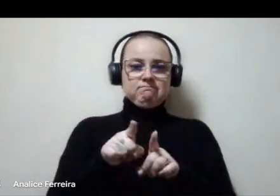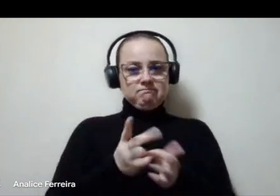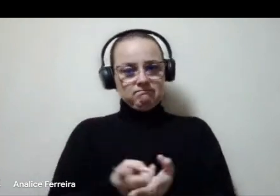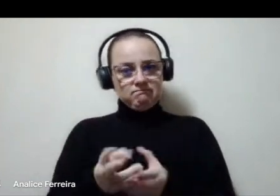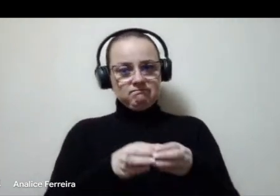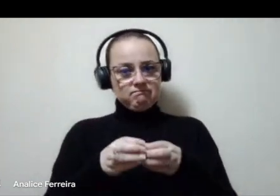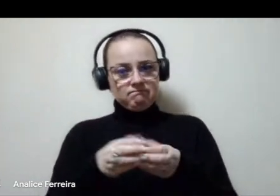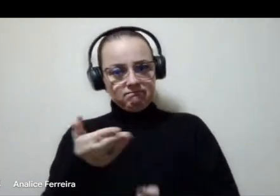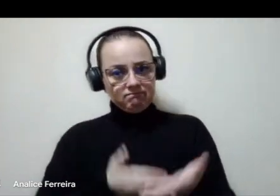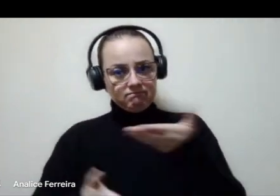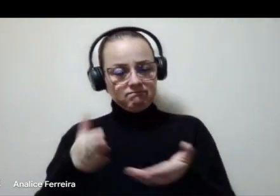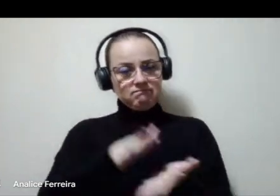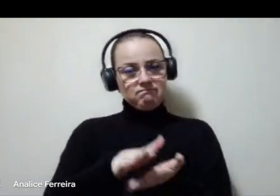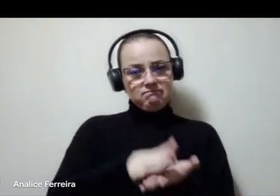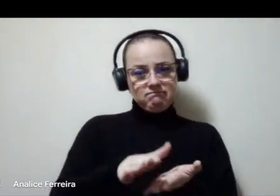the production.